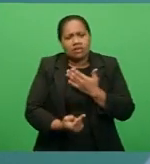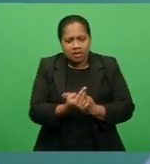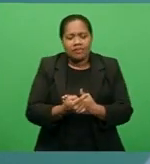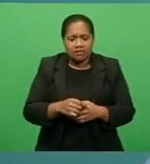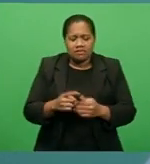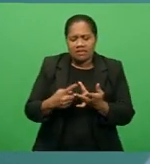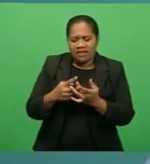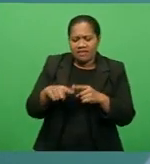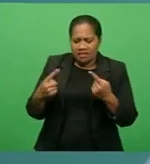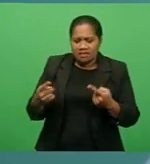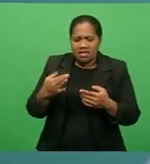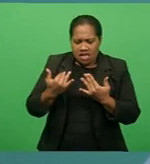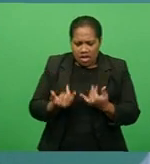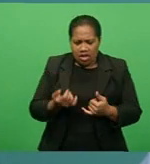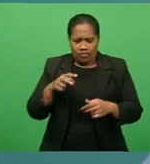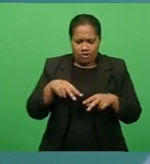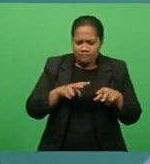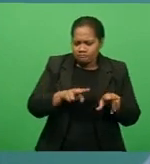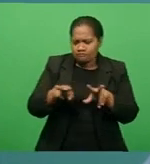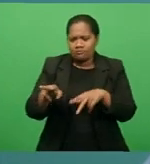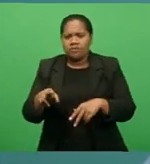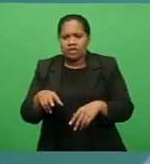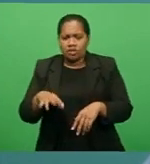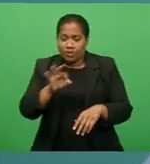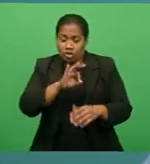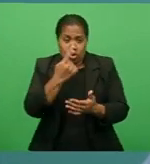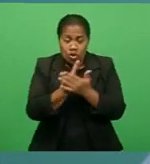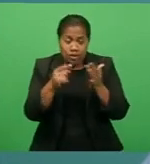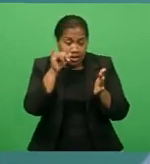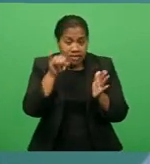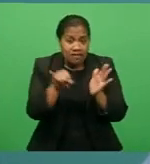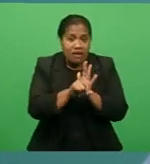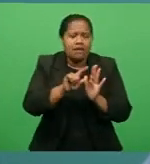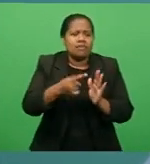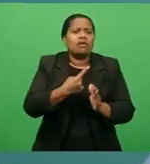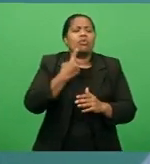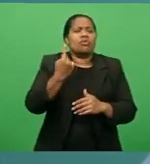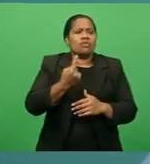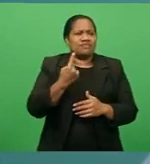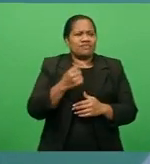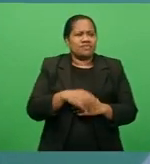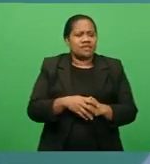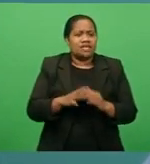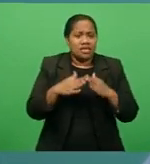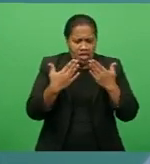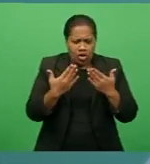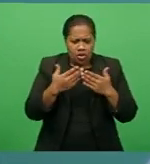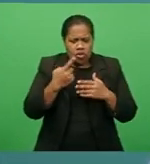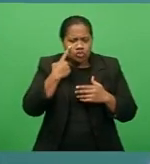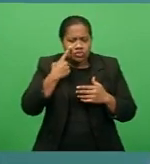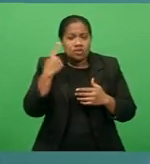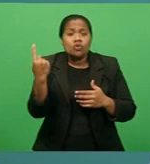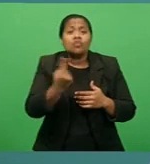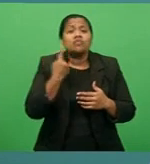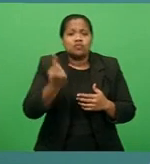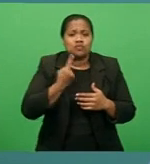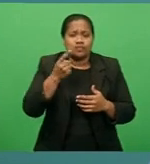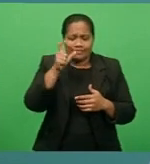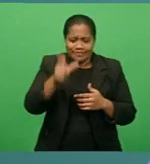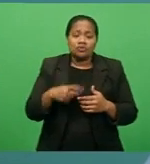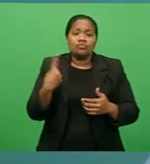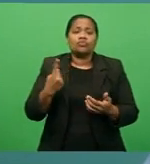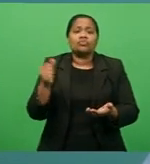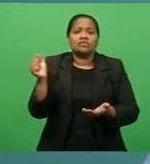not identify only the suspects that have been stealing the jewelry, but going down the line to see as who are the buyers,